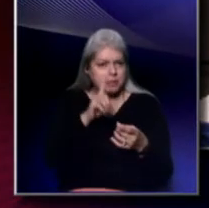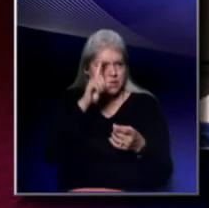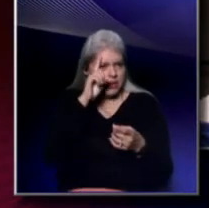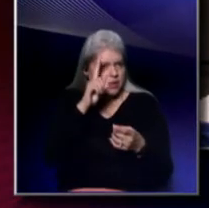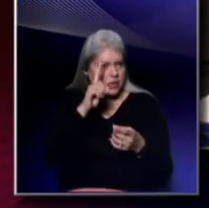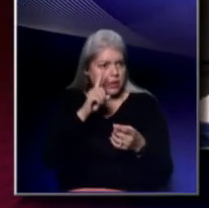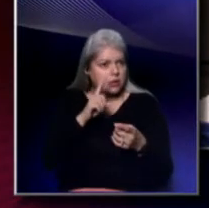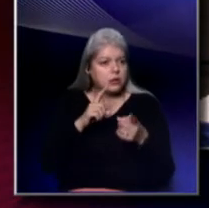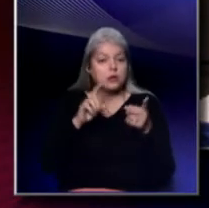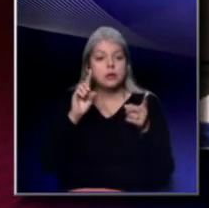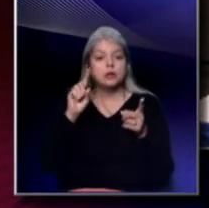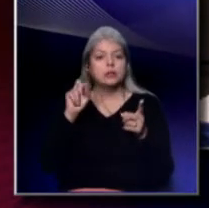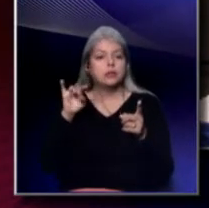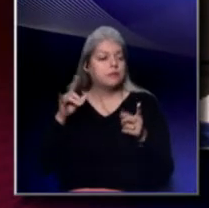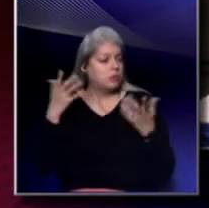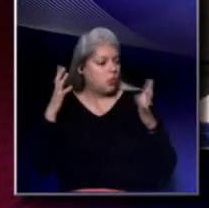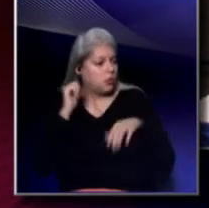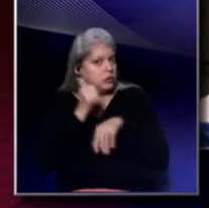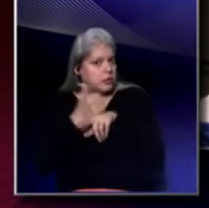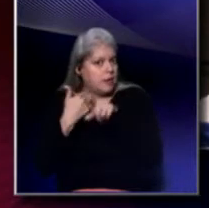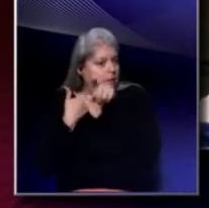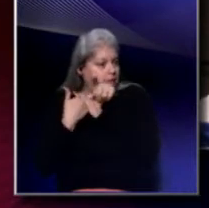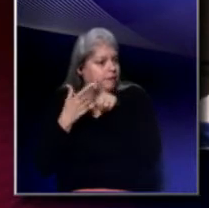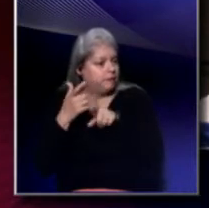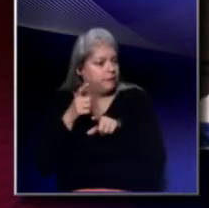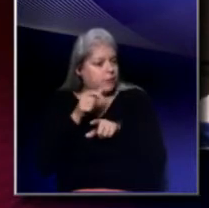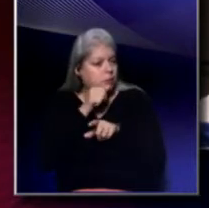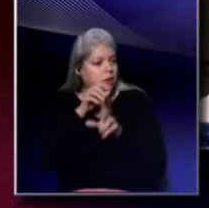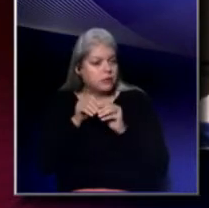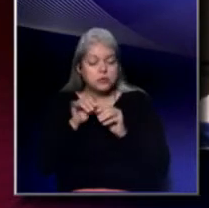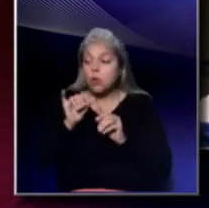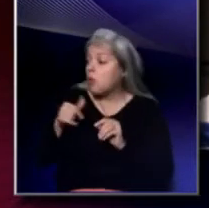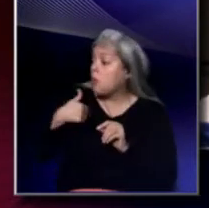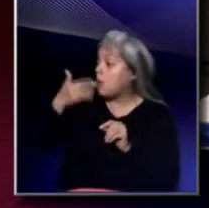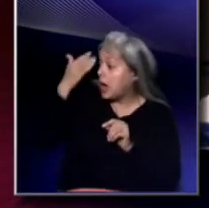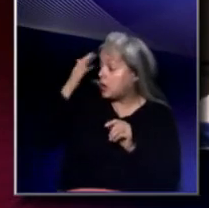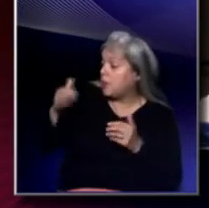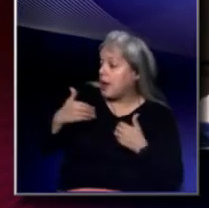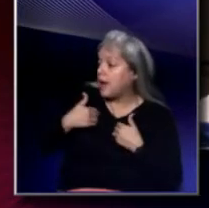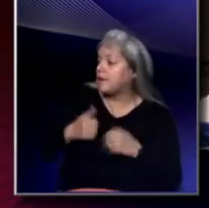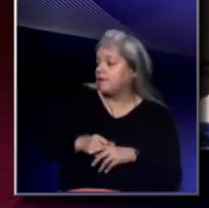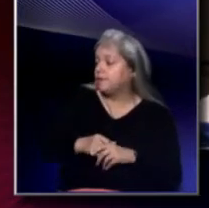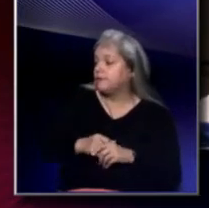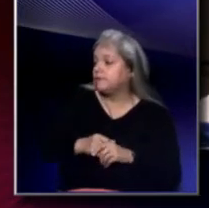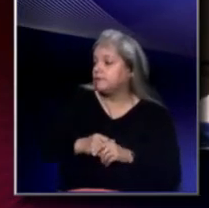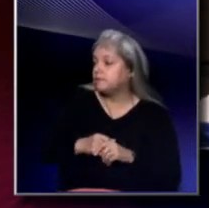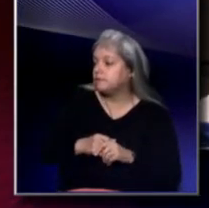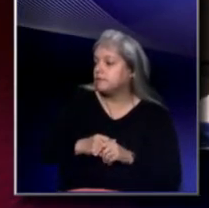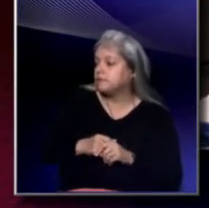Well, I believe that's already set up, Mr. President. Oh, I didn't know that.